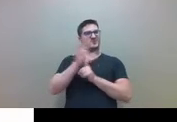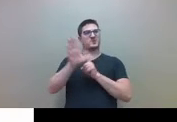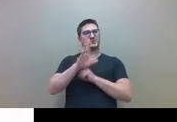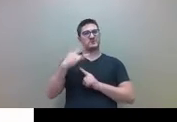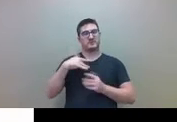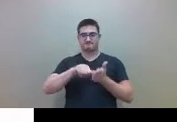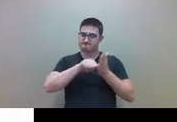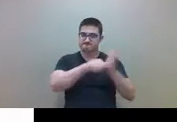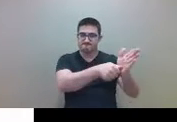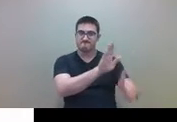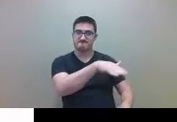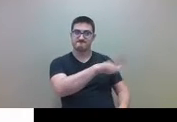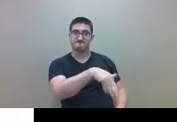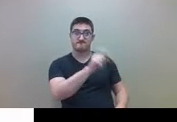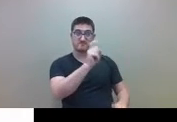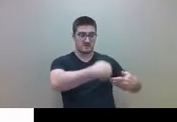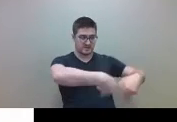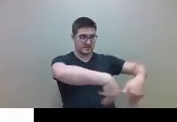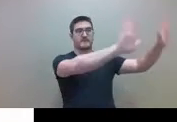We're a community.